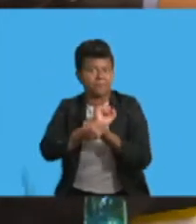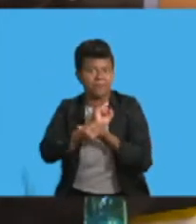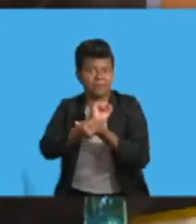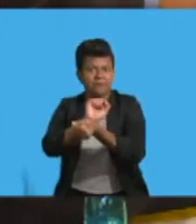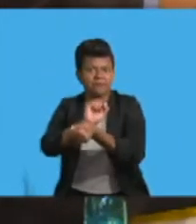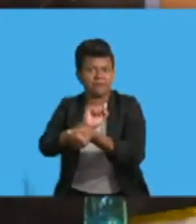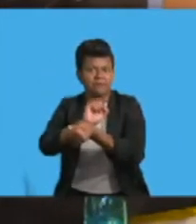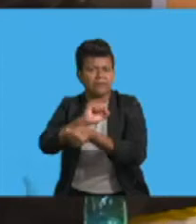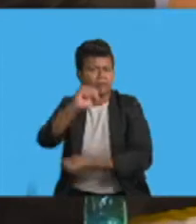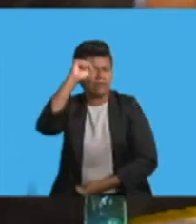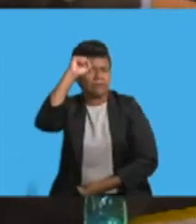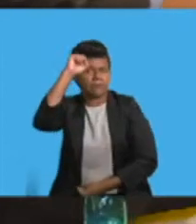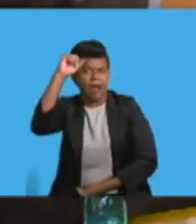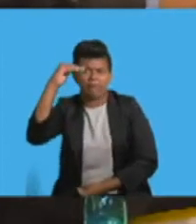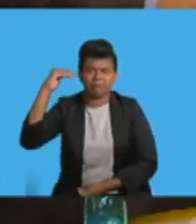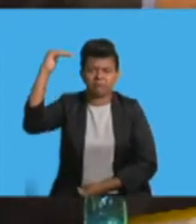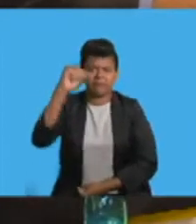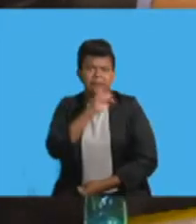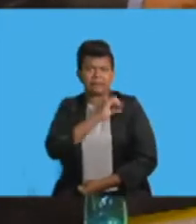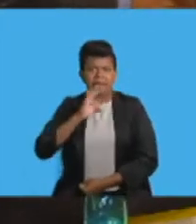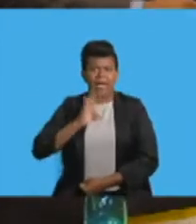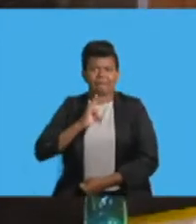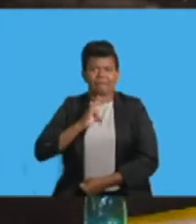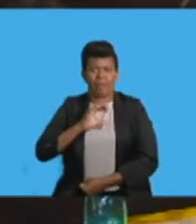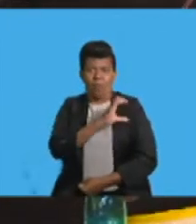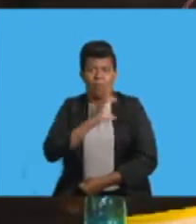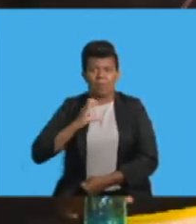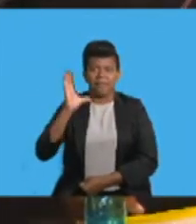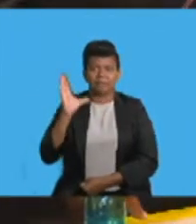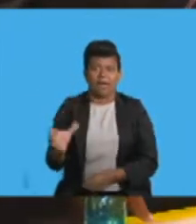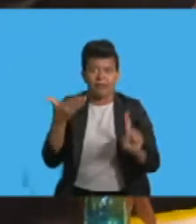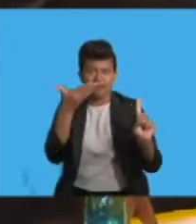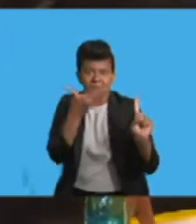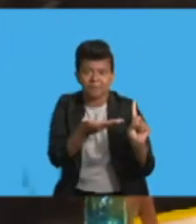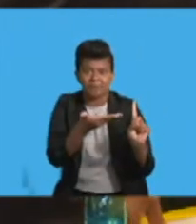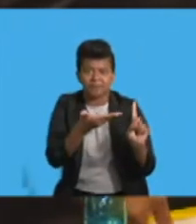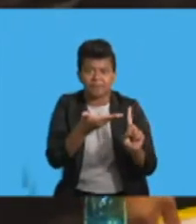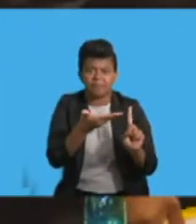senior command elements, and of course that